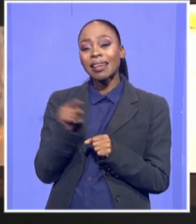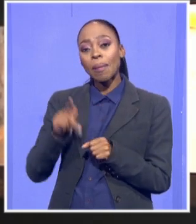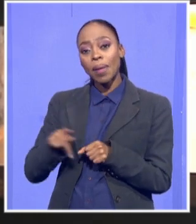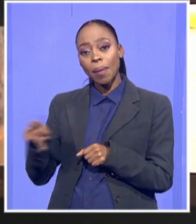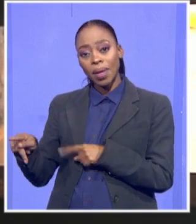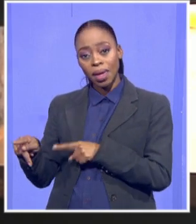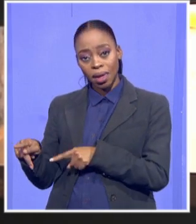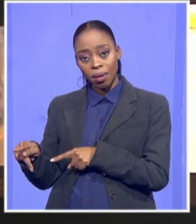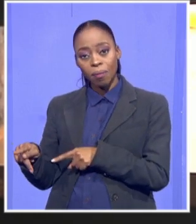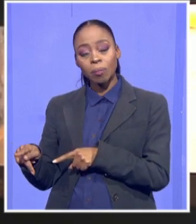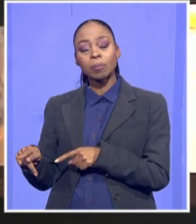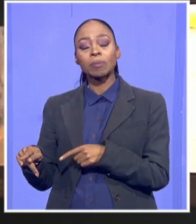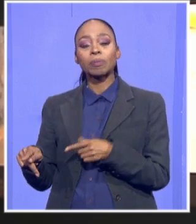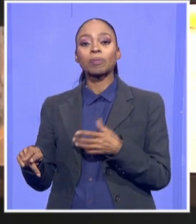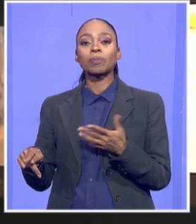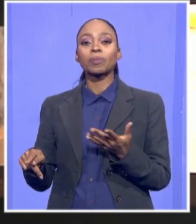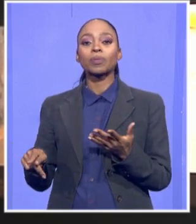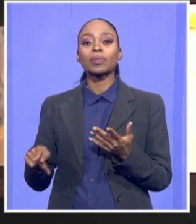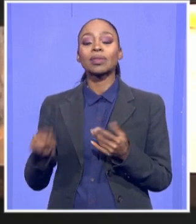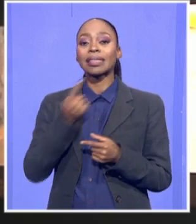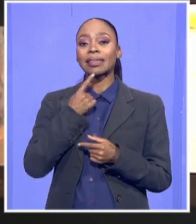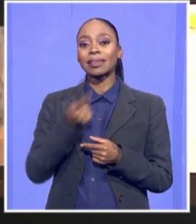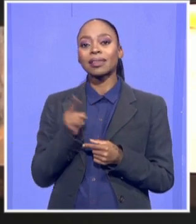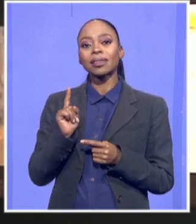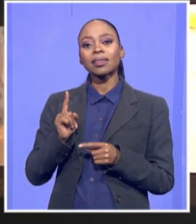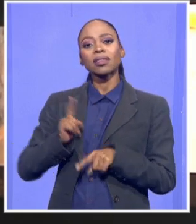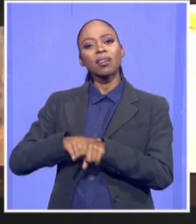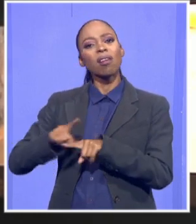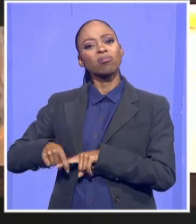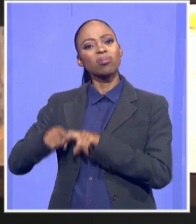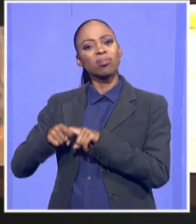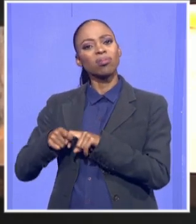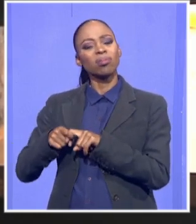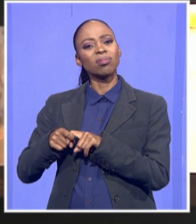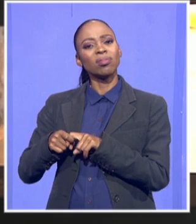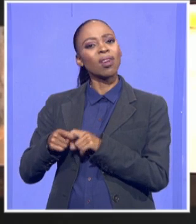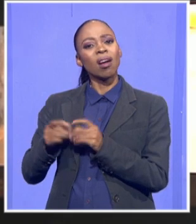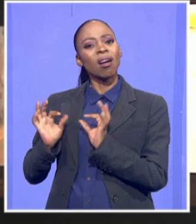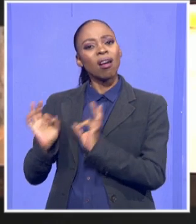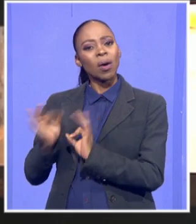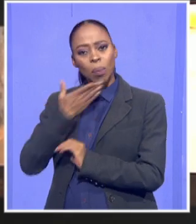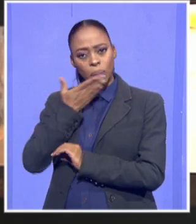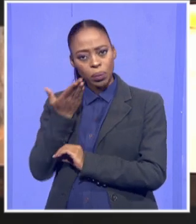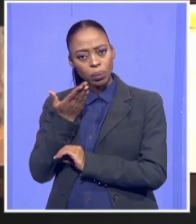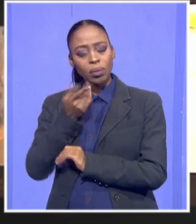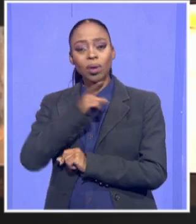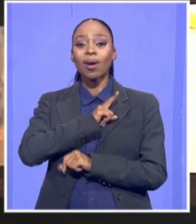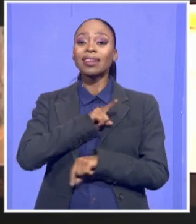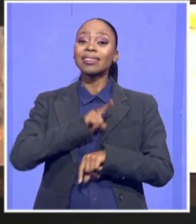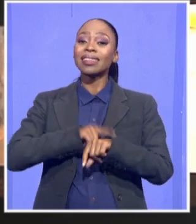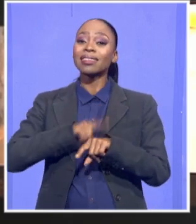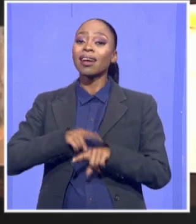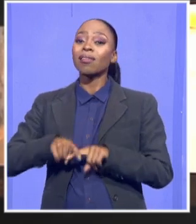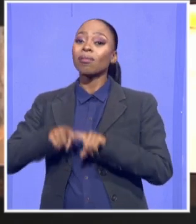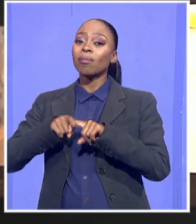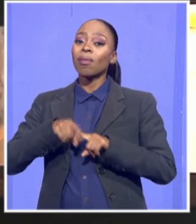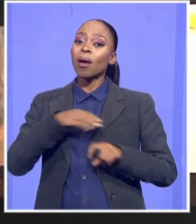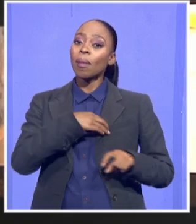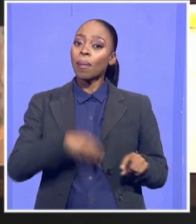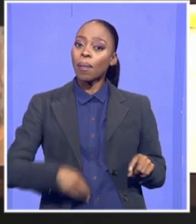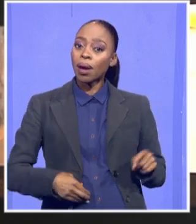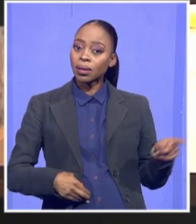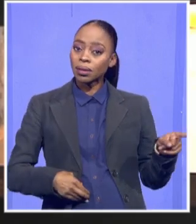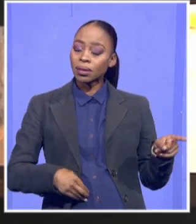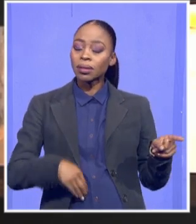the then public protector, when it stated that her suspension was invalid because at the time of the suspension, the president who made the